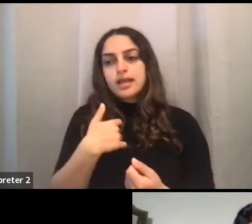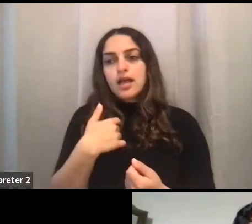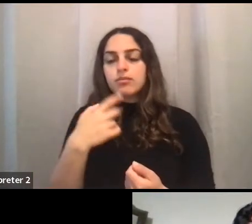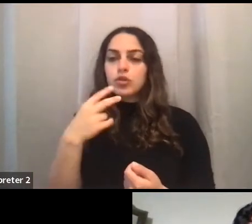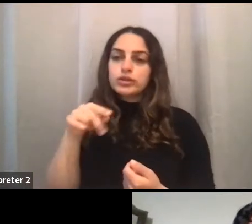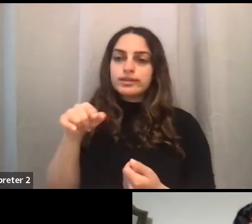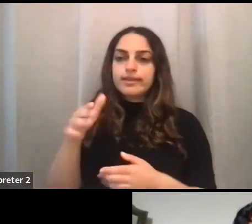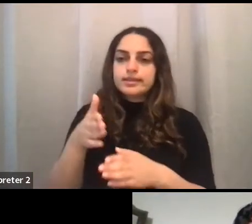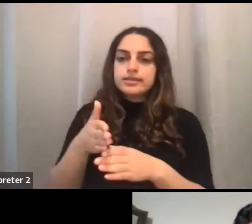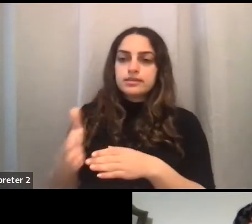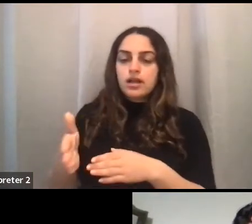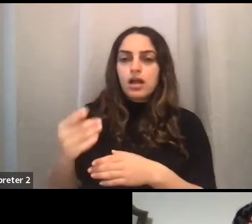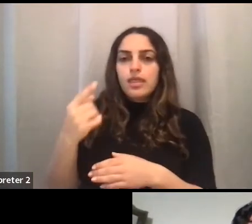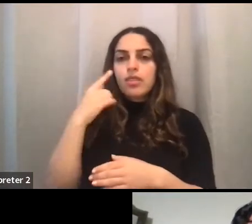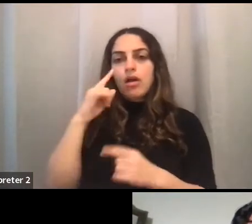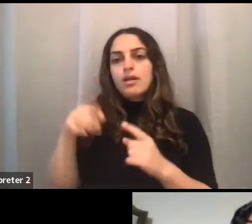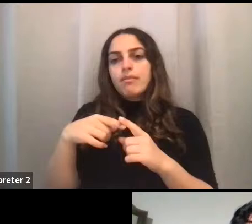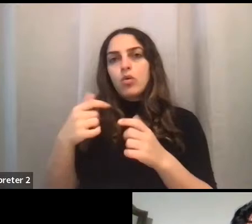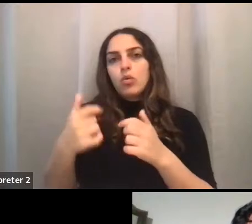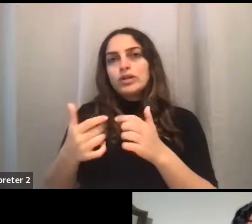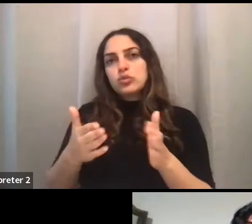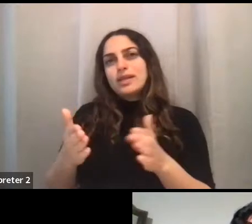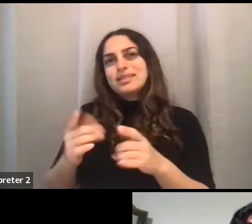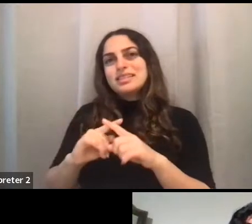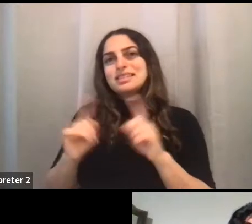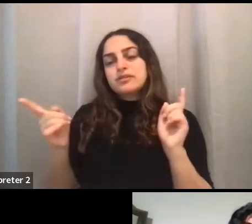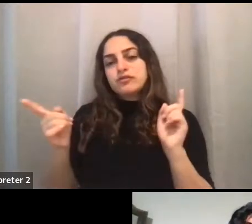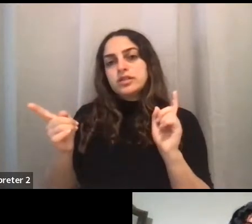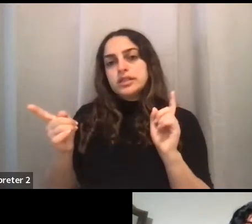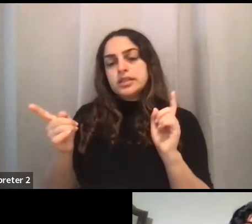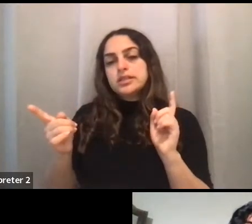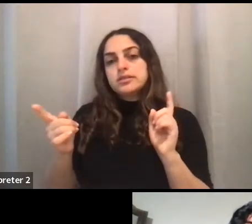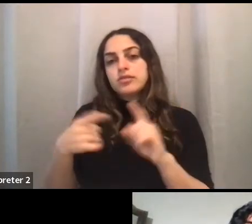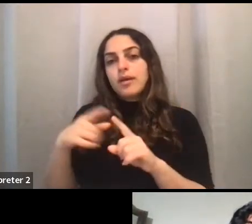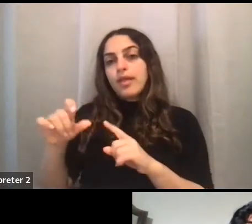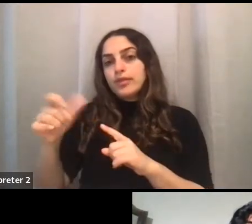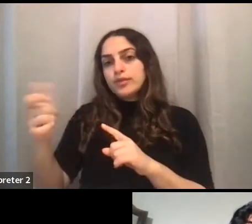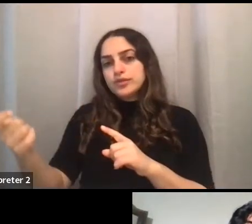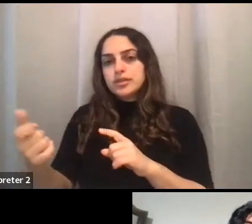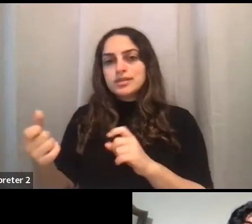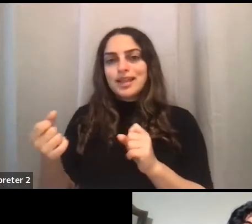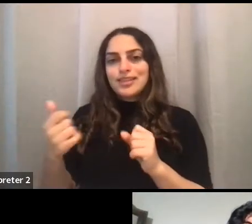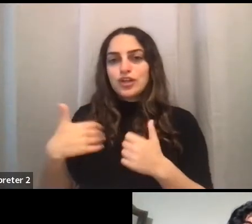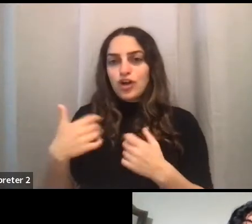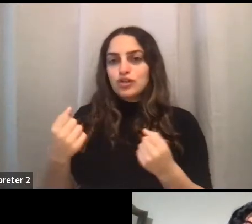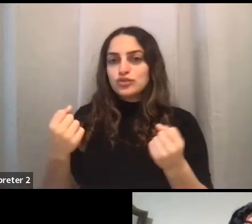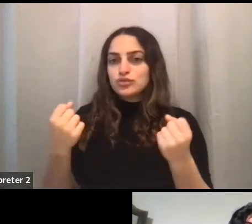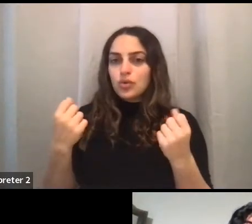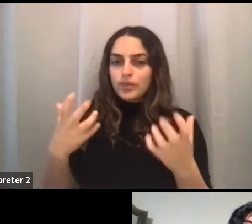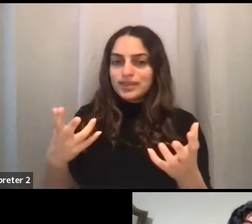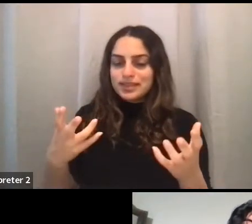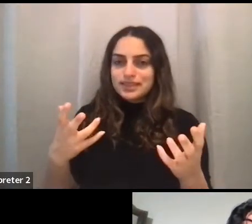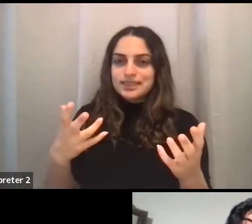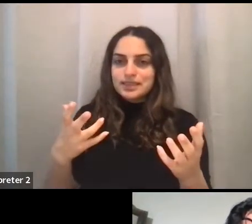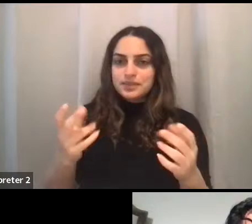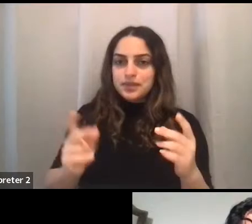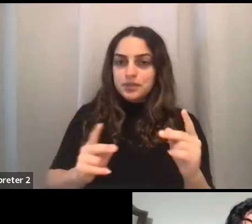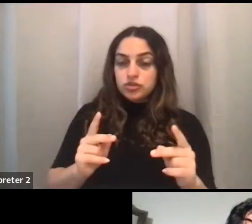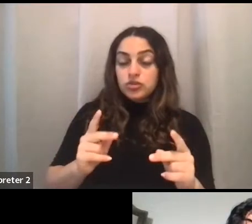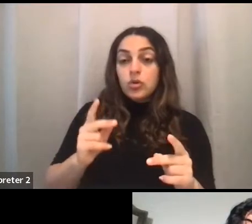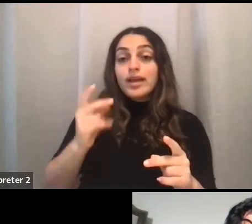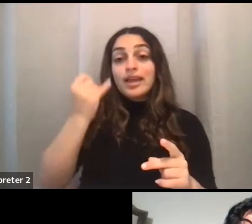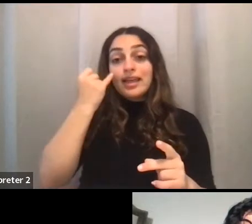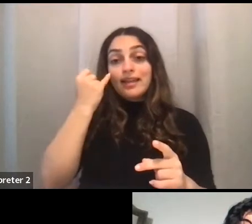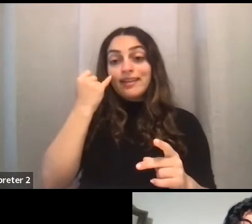and thought about the ways in which it's different from others is that there are so many players um so if you're an apprentice